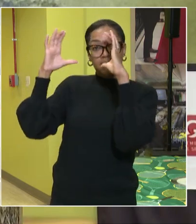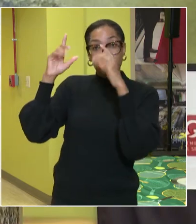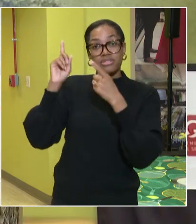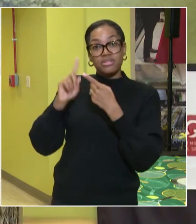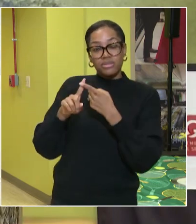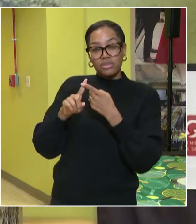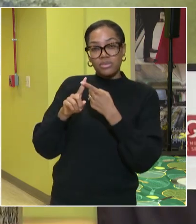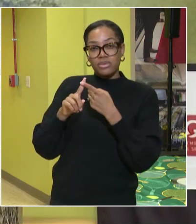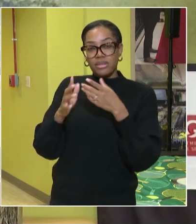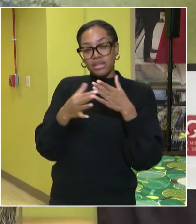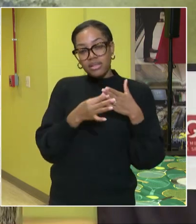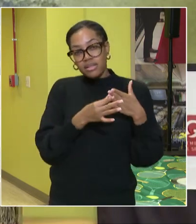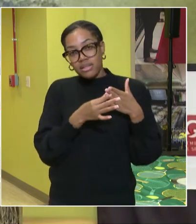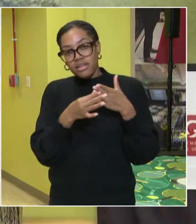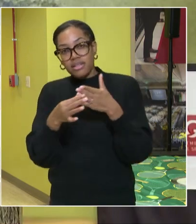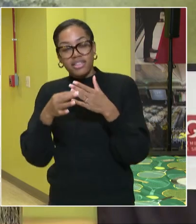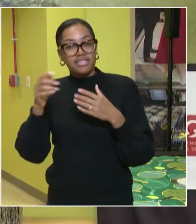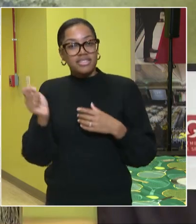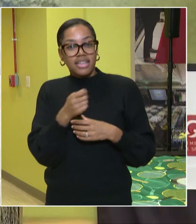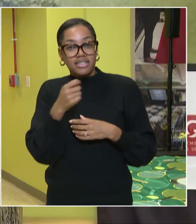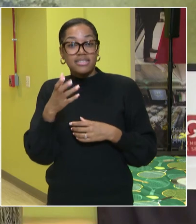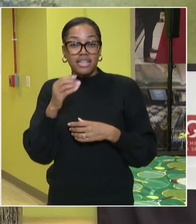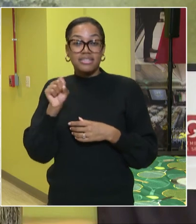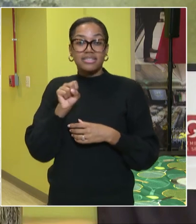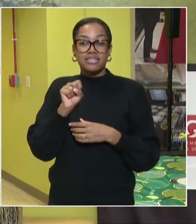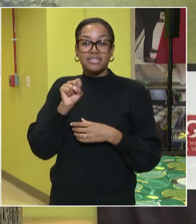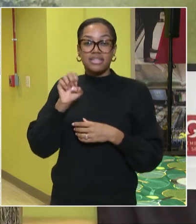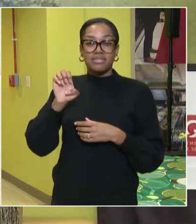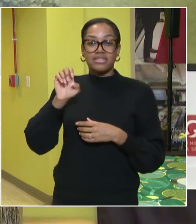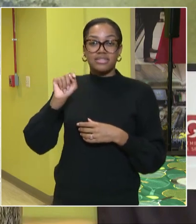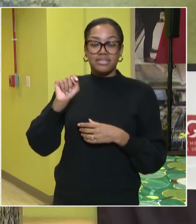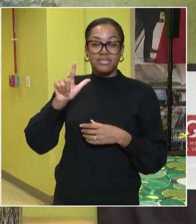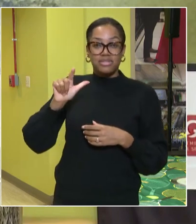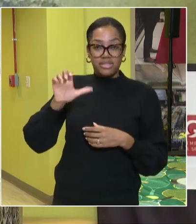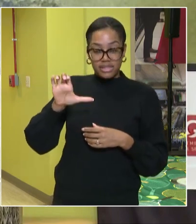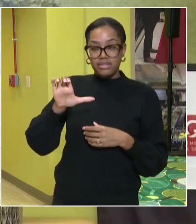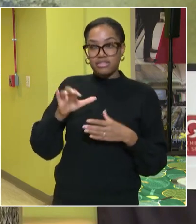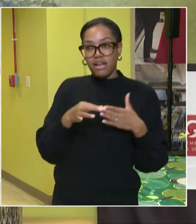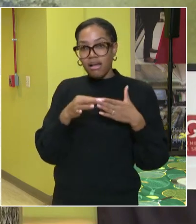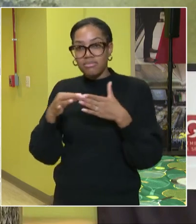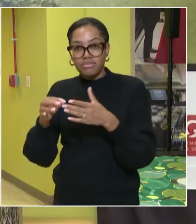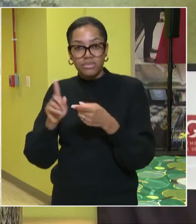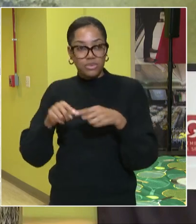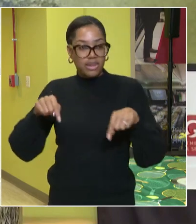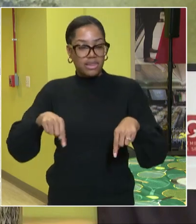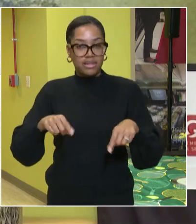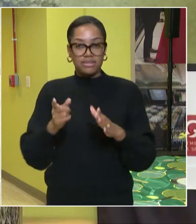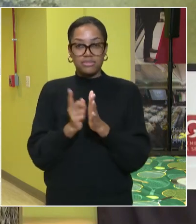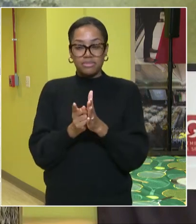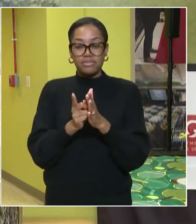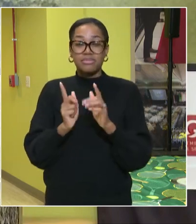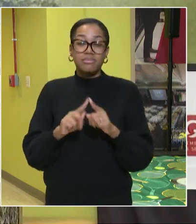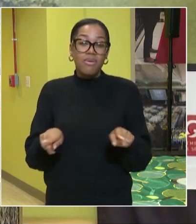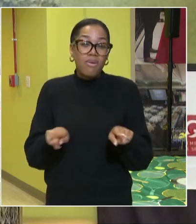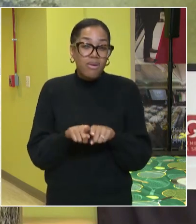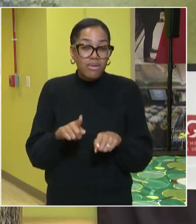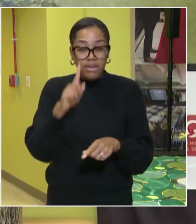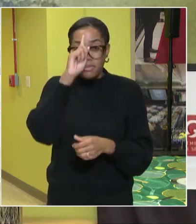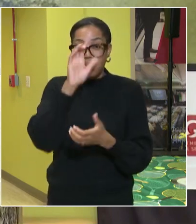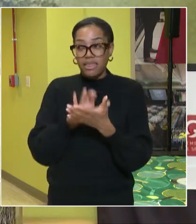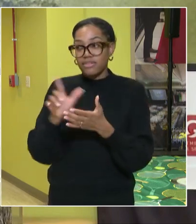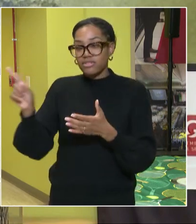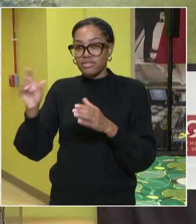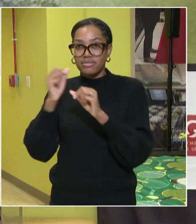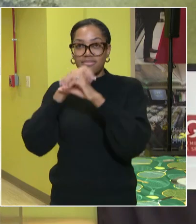to guide tennis and the Southeast Tennis and Learning Center to this, but I also believe much farther